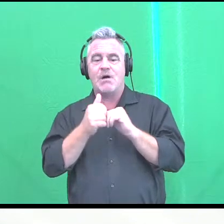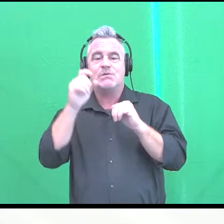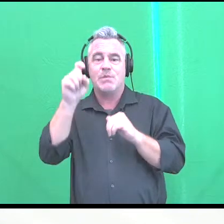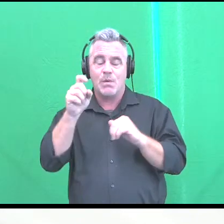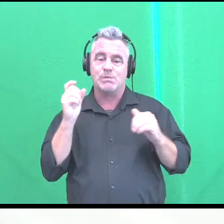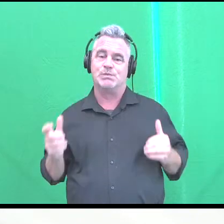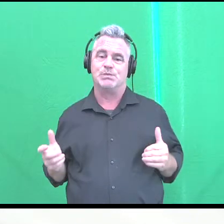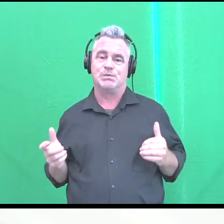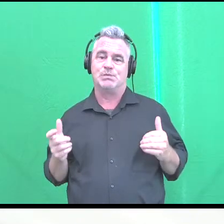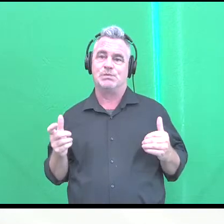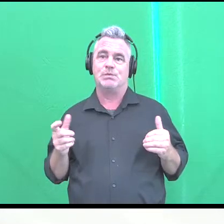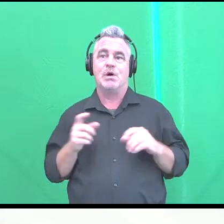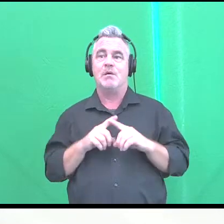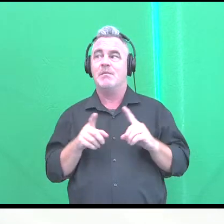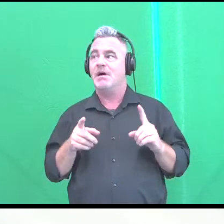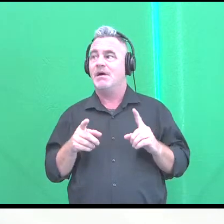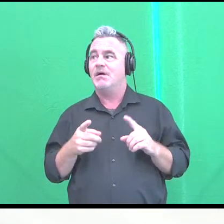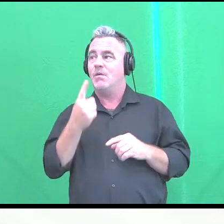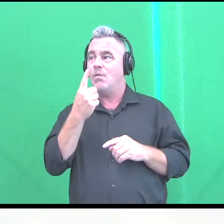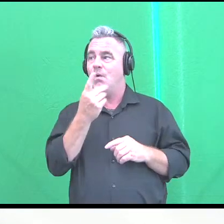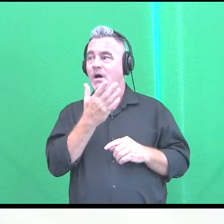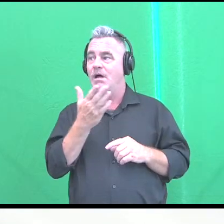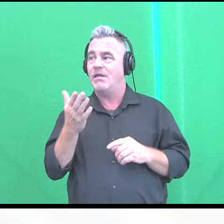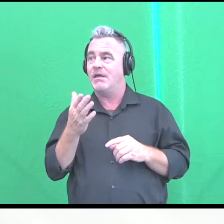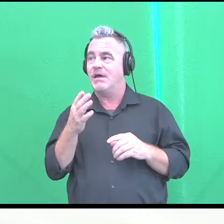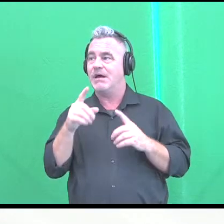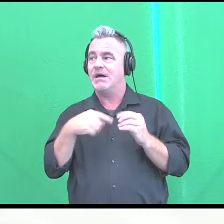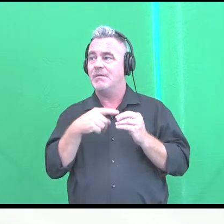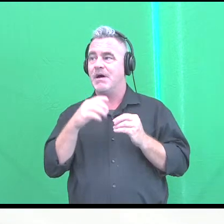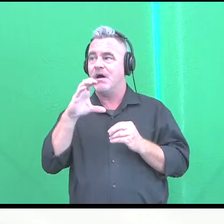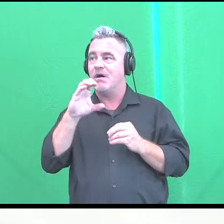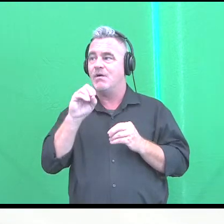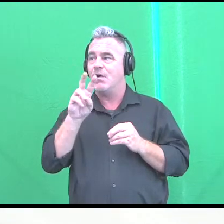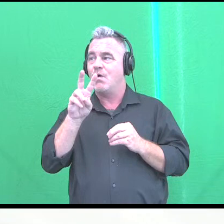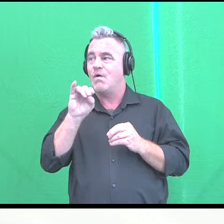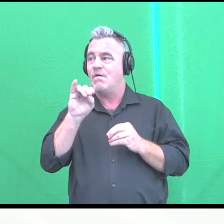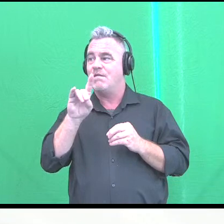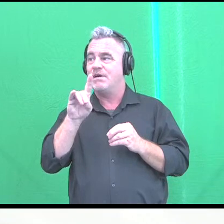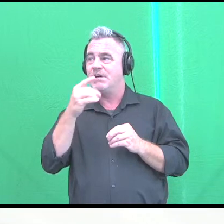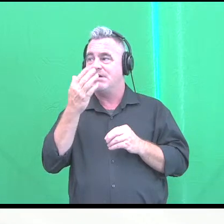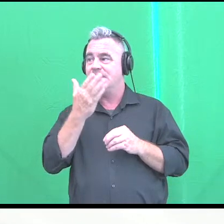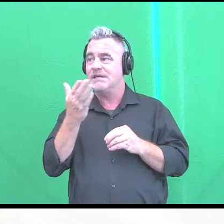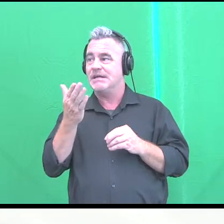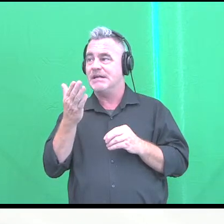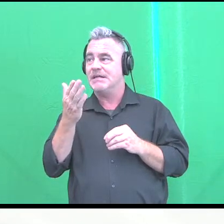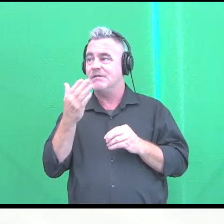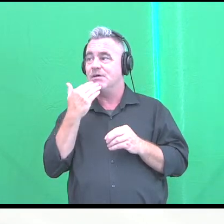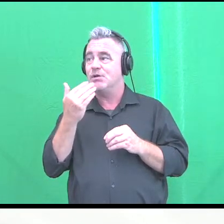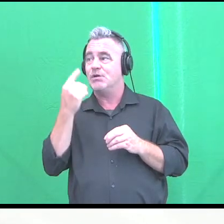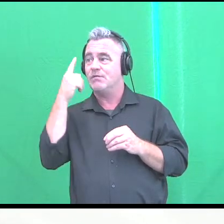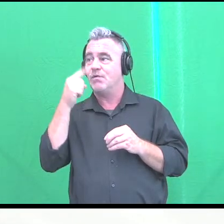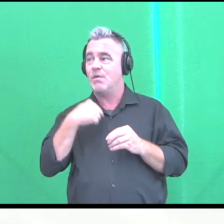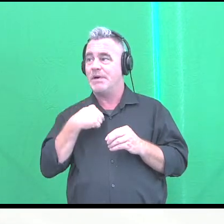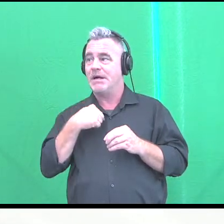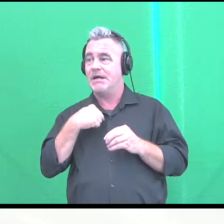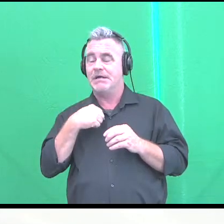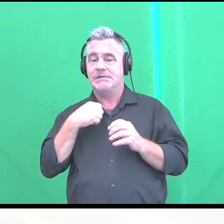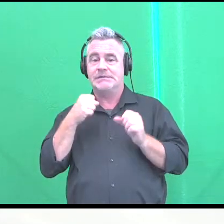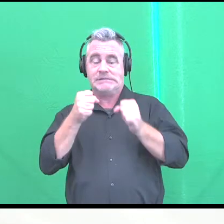if there's just this one thing about COVID that has been good for me, it's shaken me